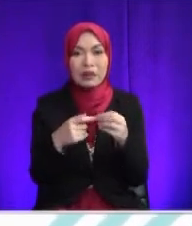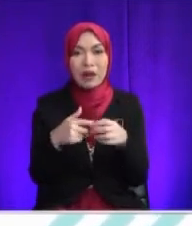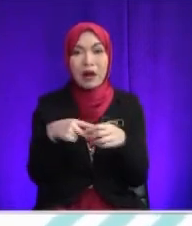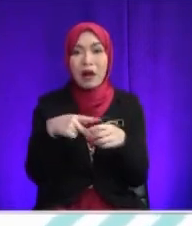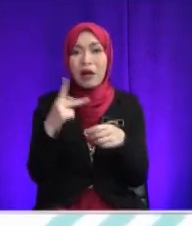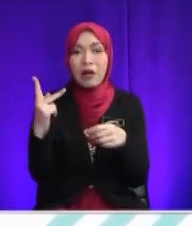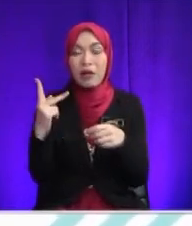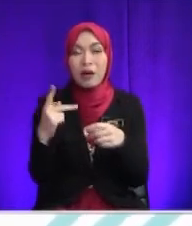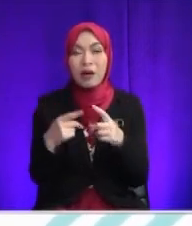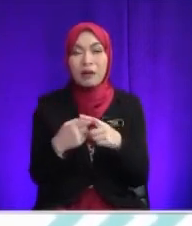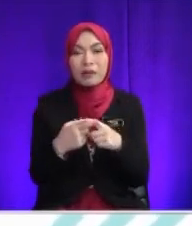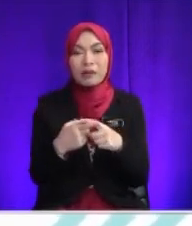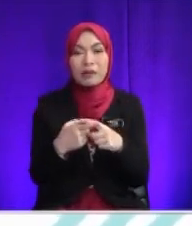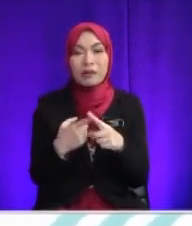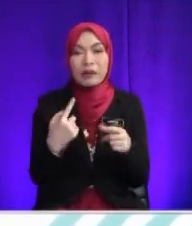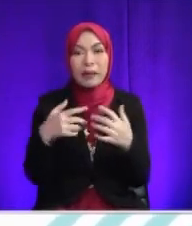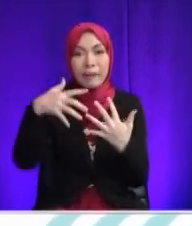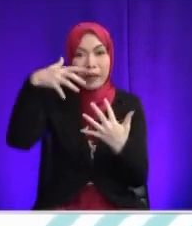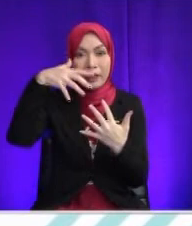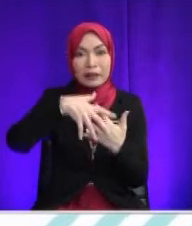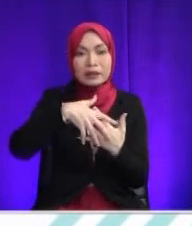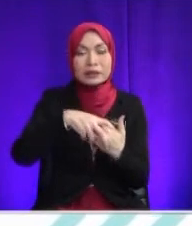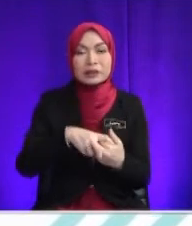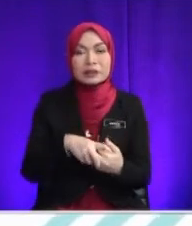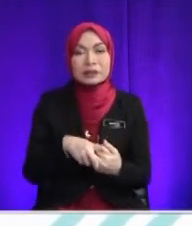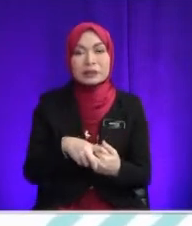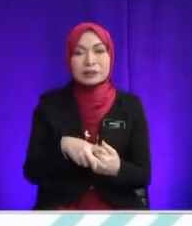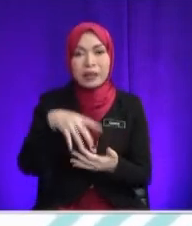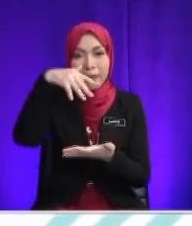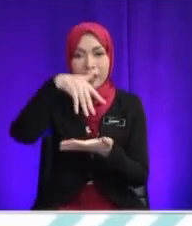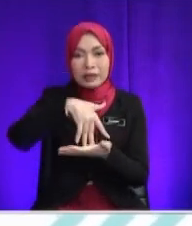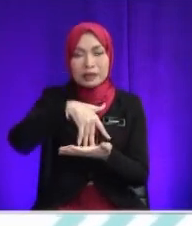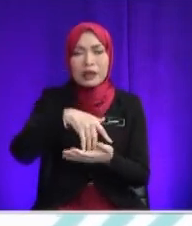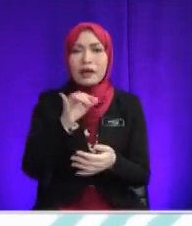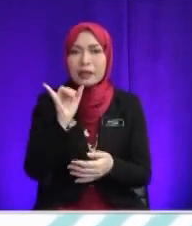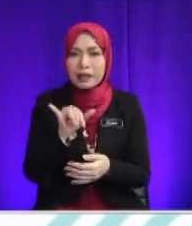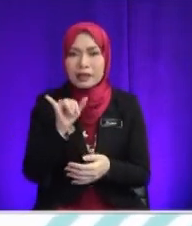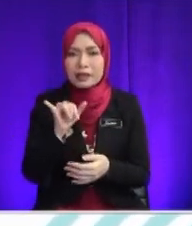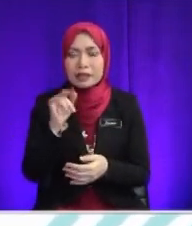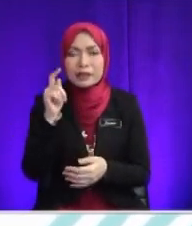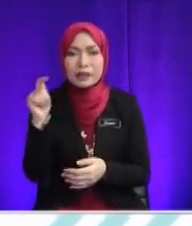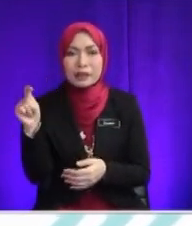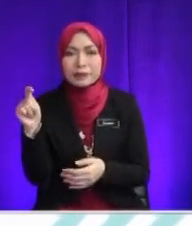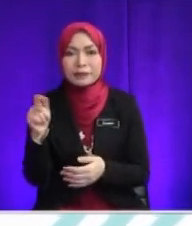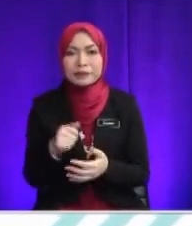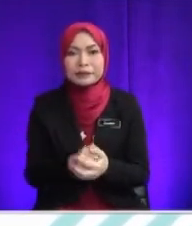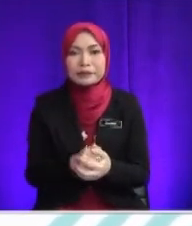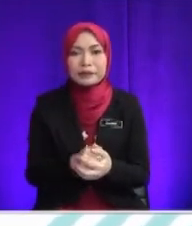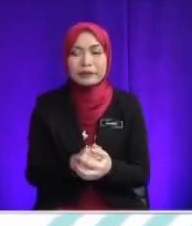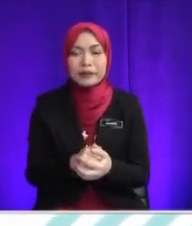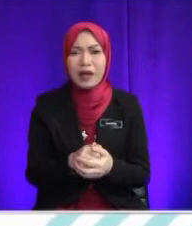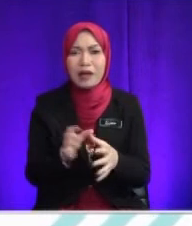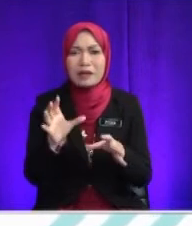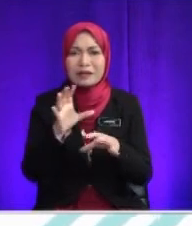Did you hear a criminal broke out of the prison near here the other day? Yes, I did, but they must have caught him and put him safely away again by